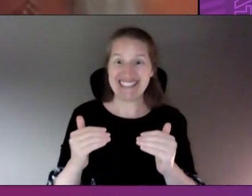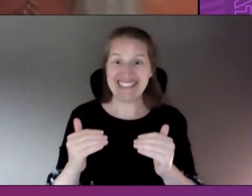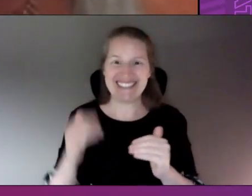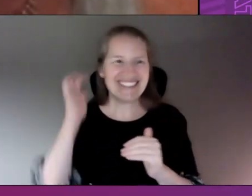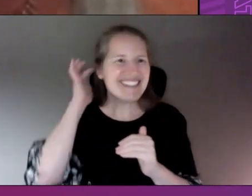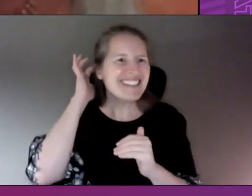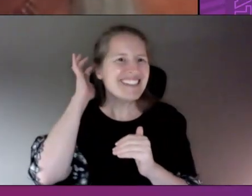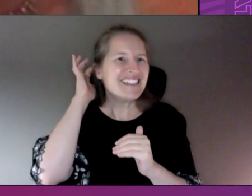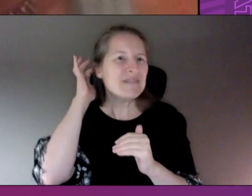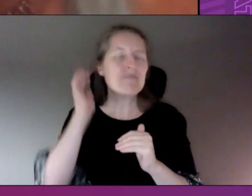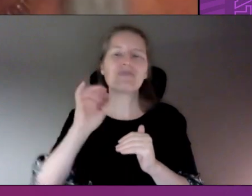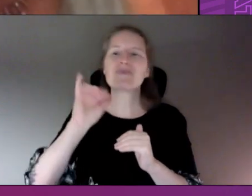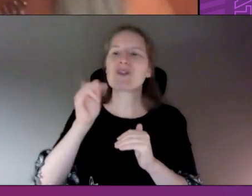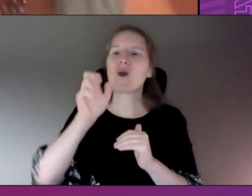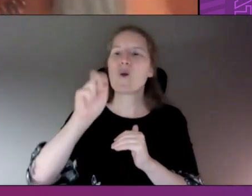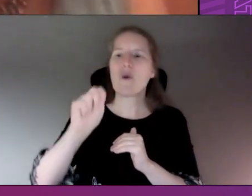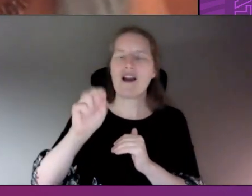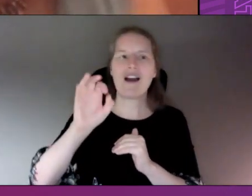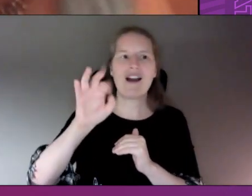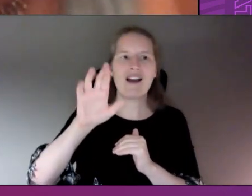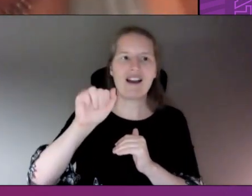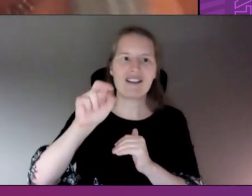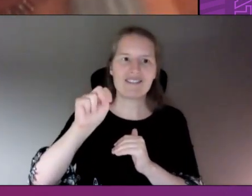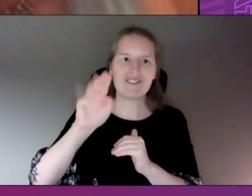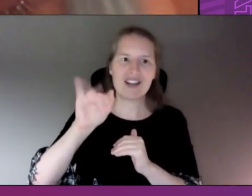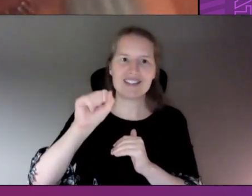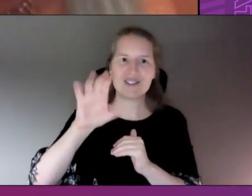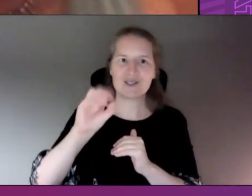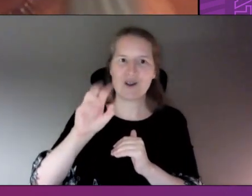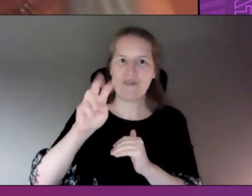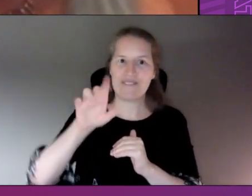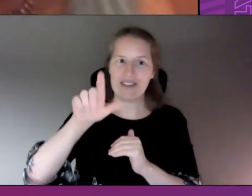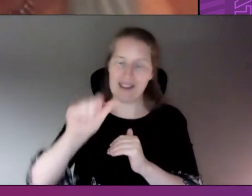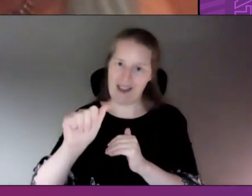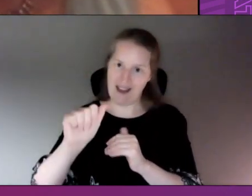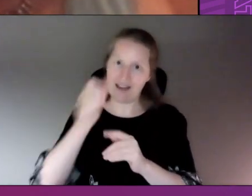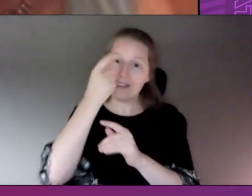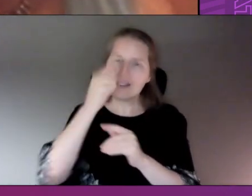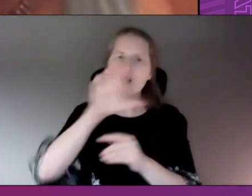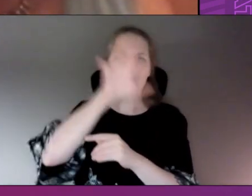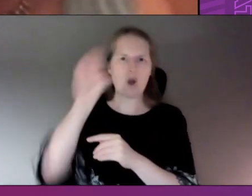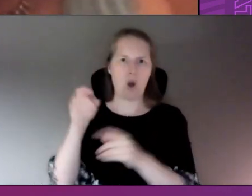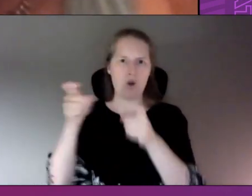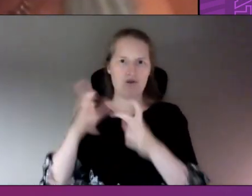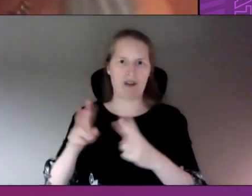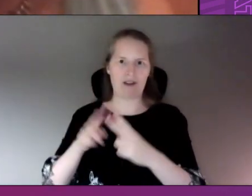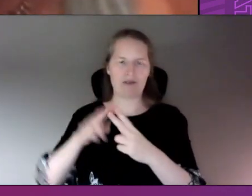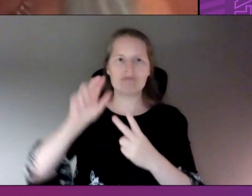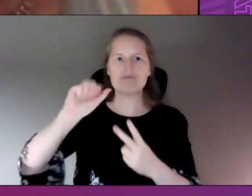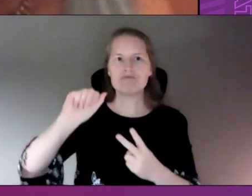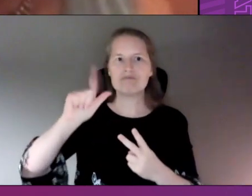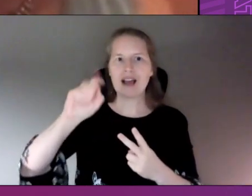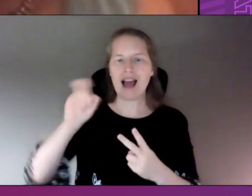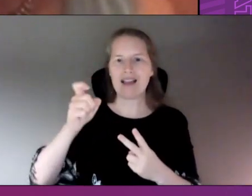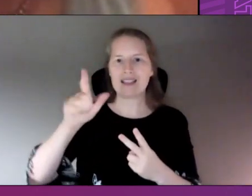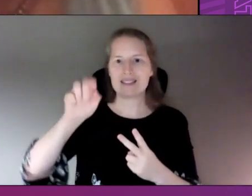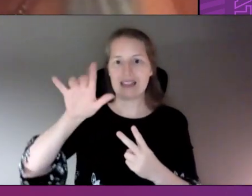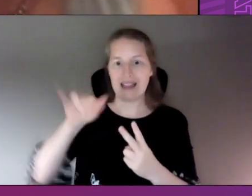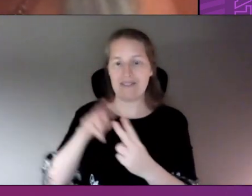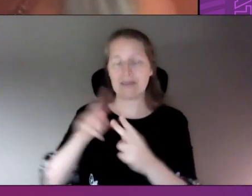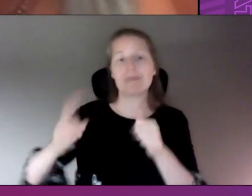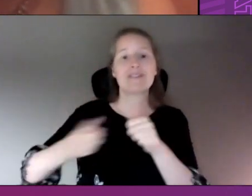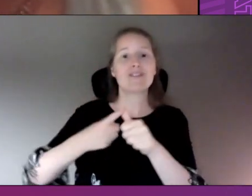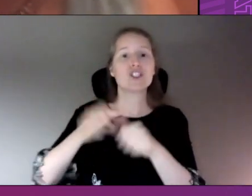Juan Francisco Villa shares his nomination tonight with Alex Levy for First Stage's production of Columbinus.